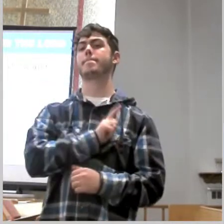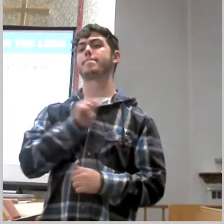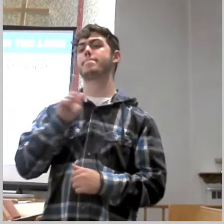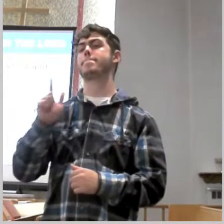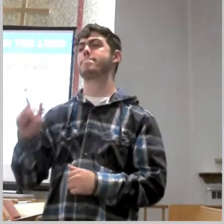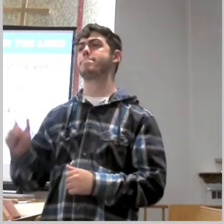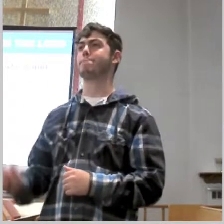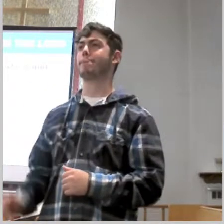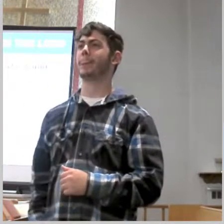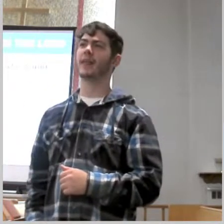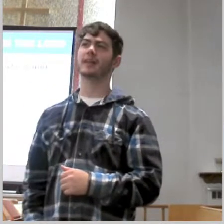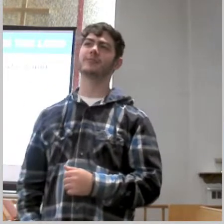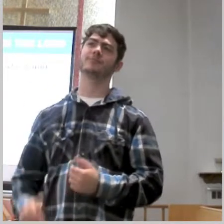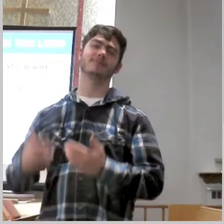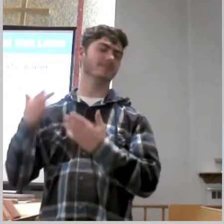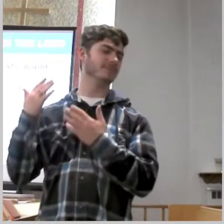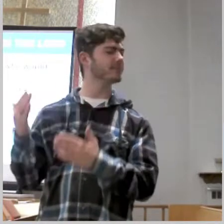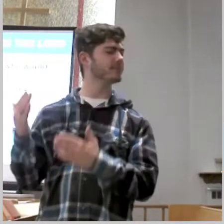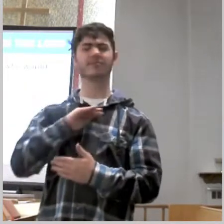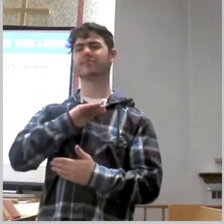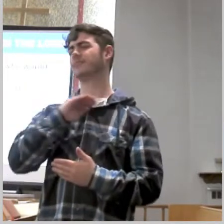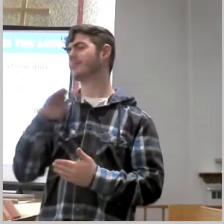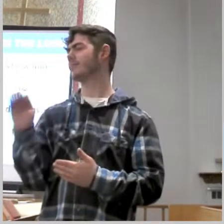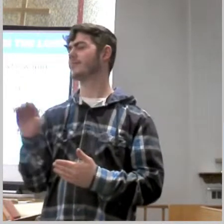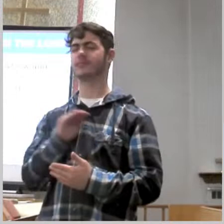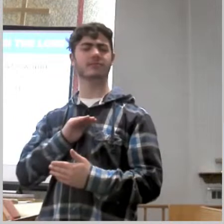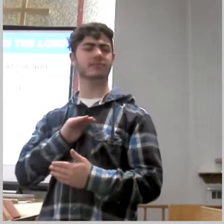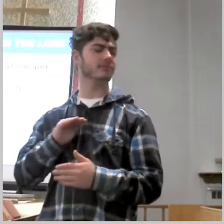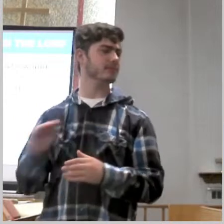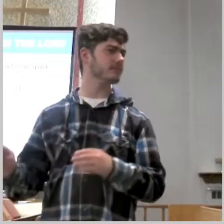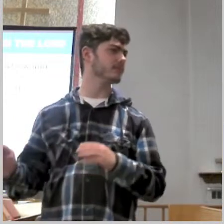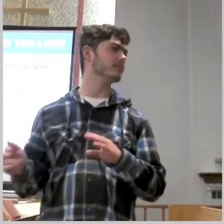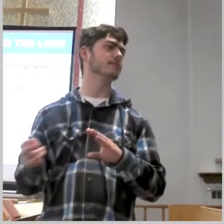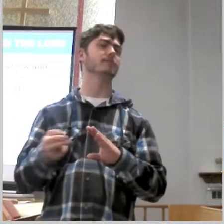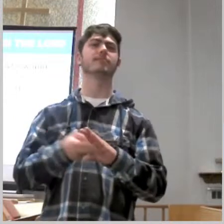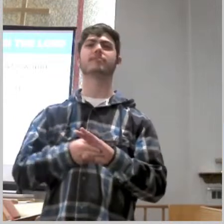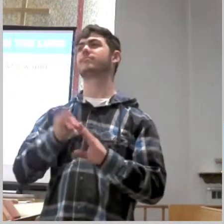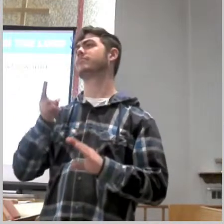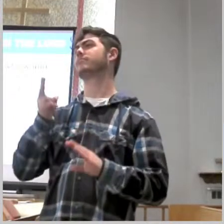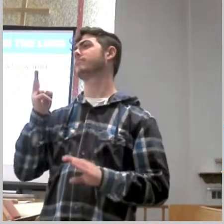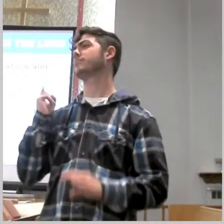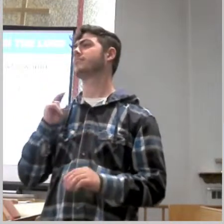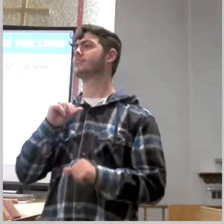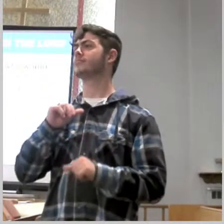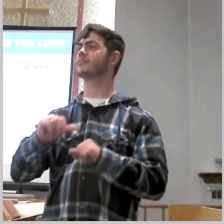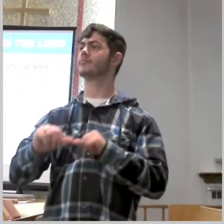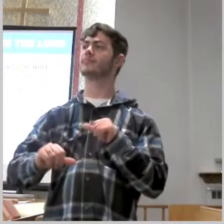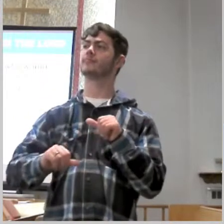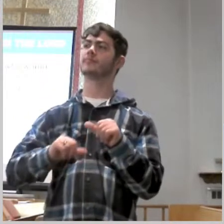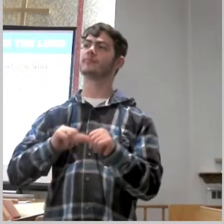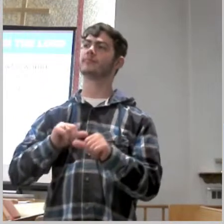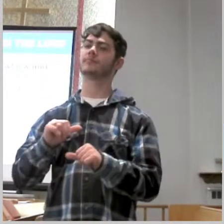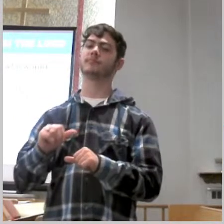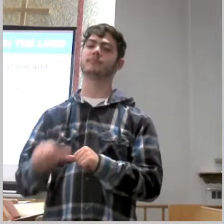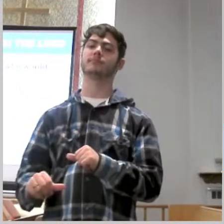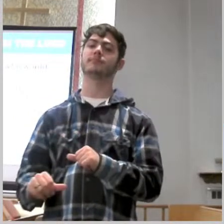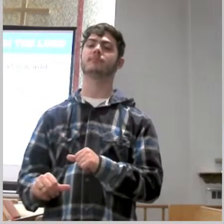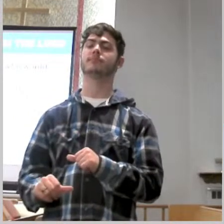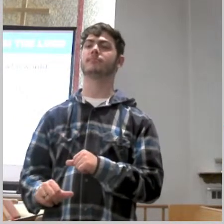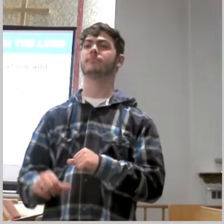side. Blessed be the Lord who would not give